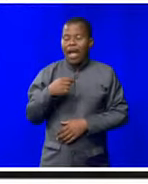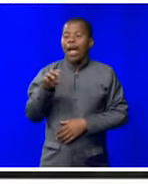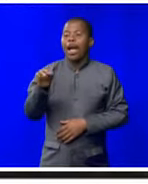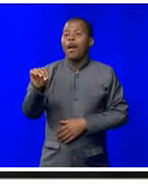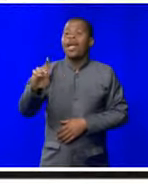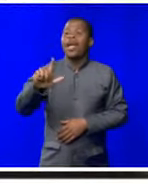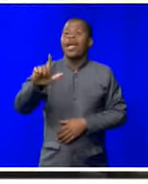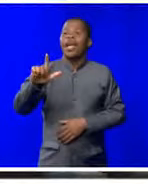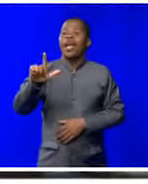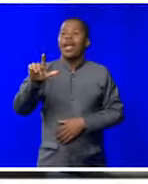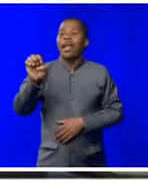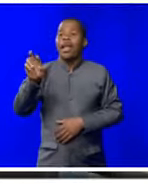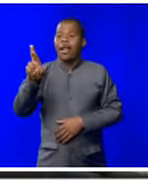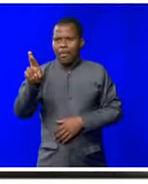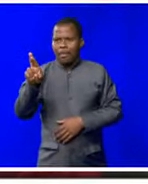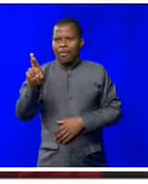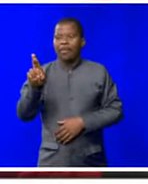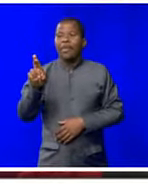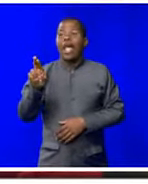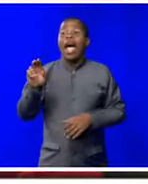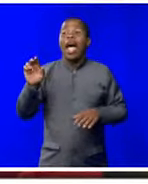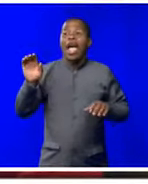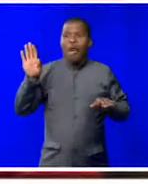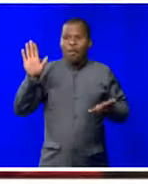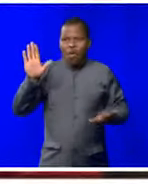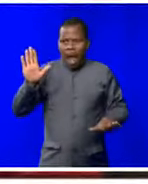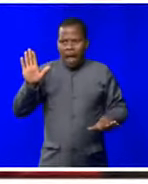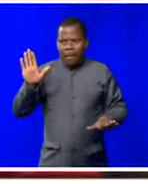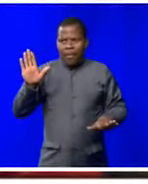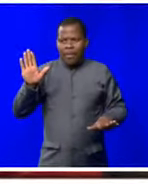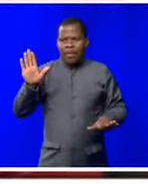I do solemnly swear or affirm.